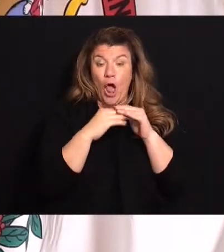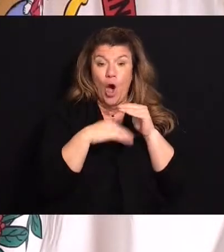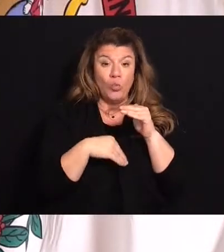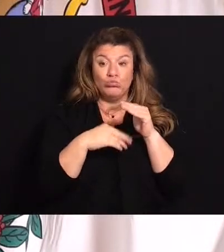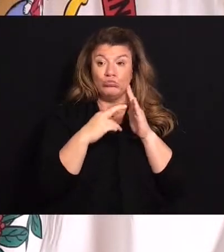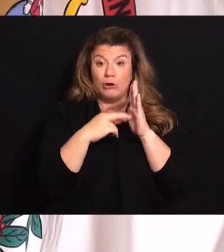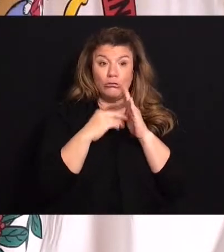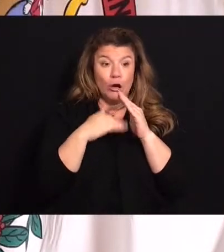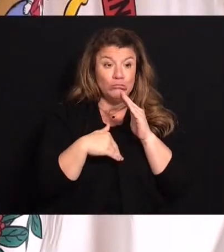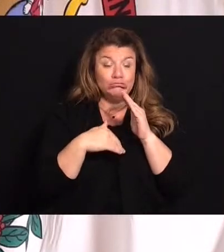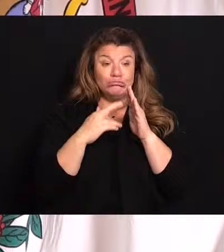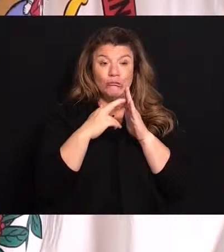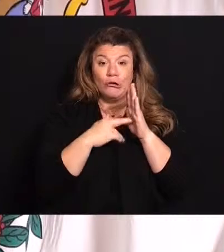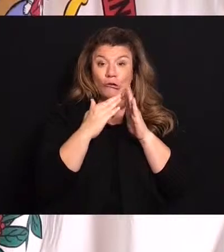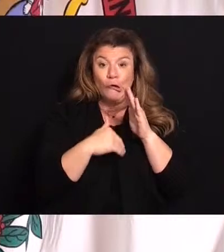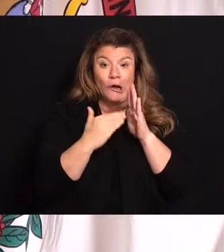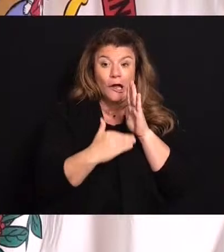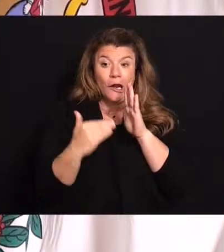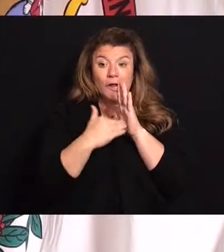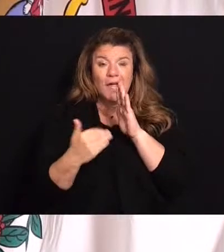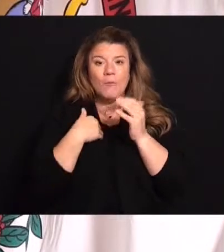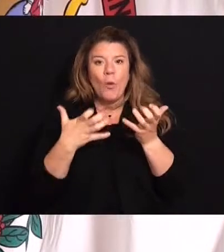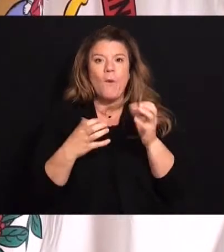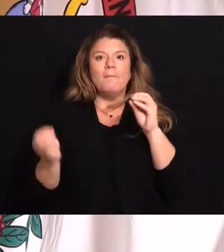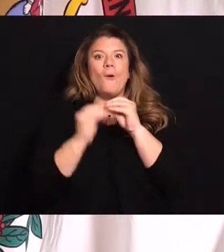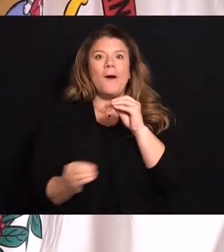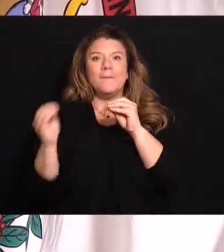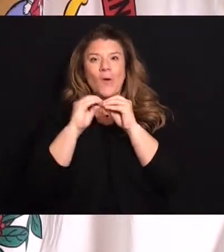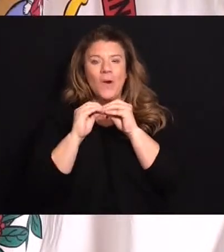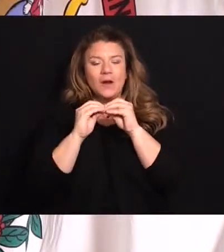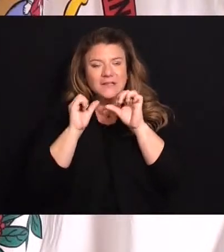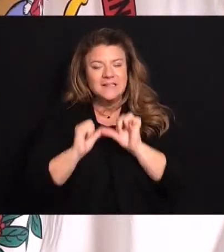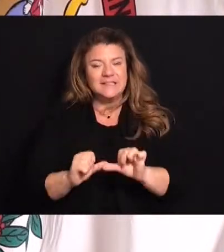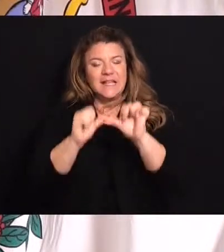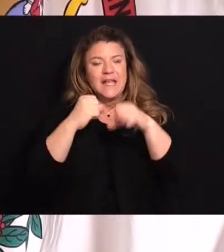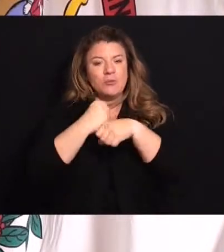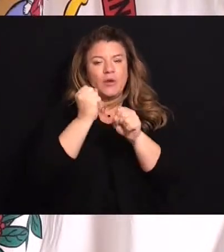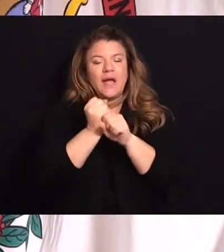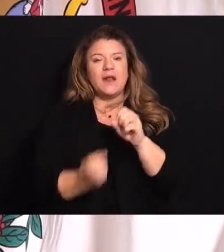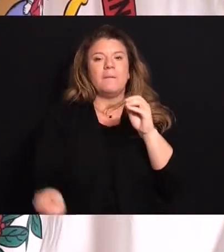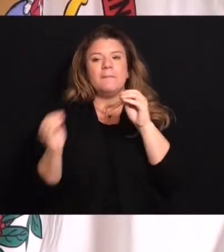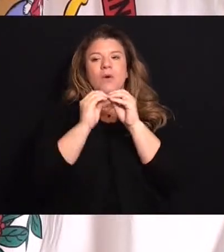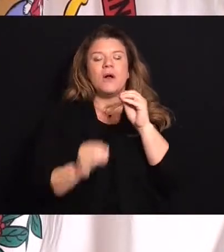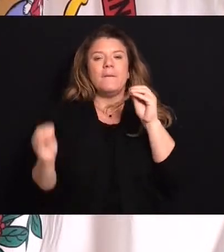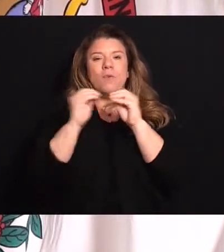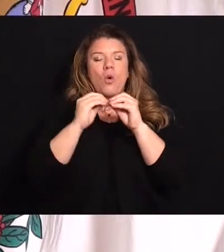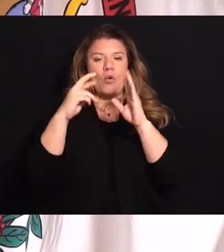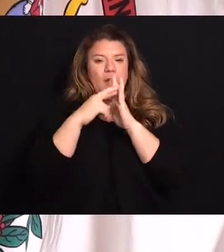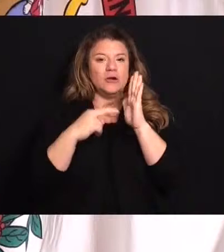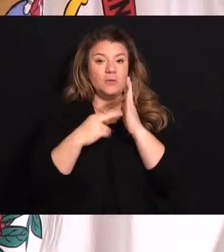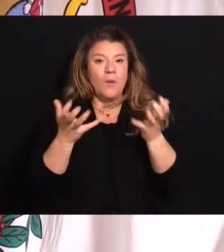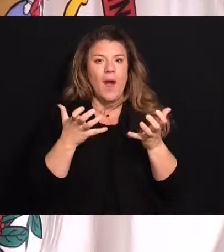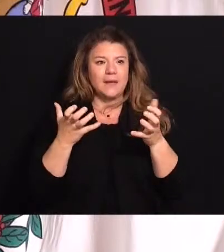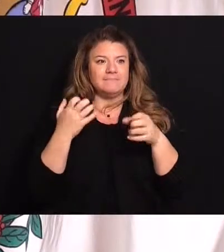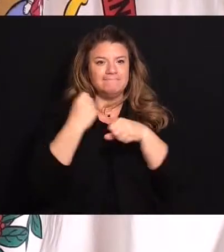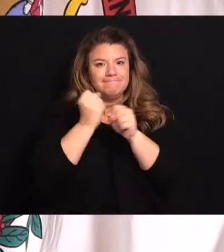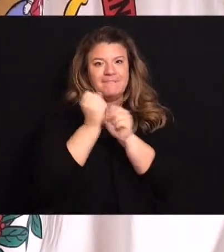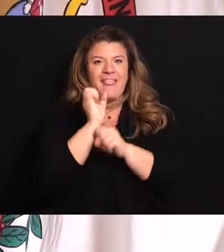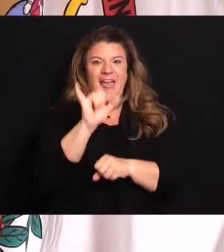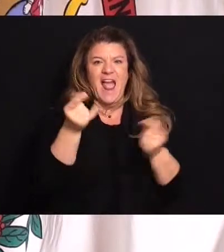after record. So let's just keep pushing that down, keep creating more and more records. That's great stuff.